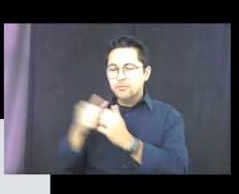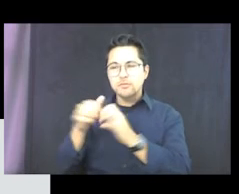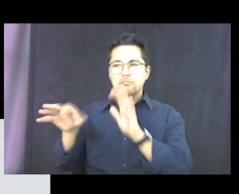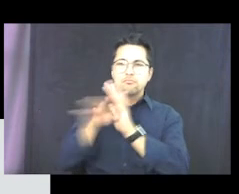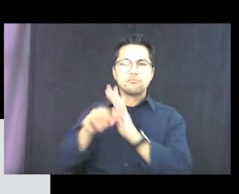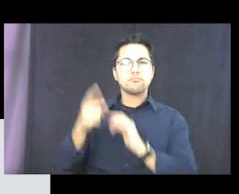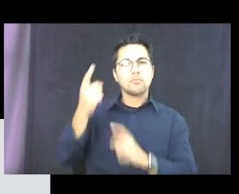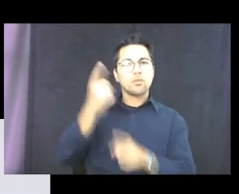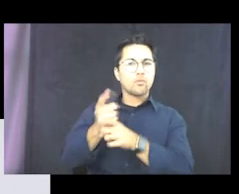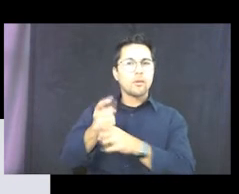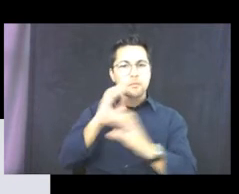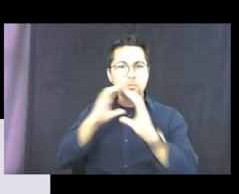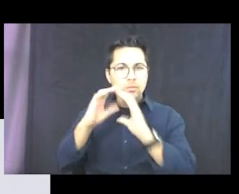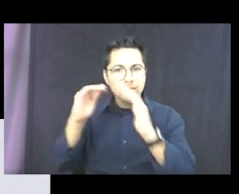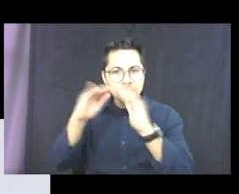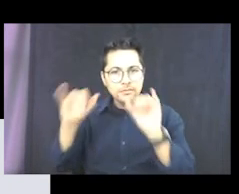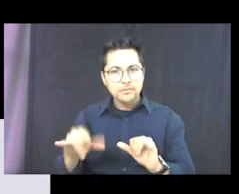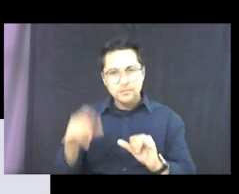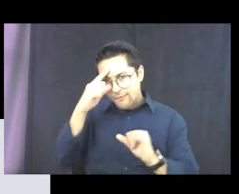communication system for an individual.